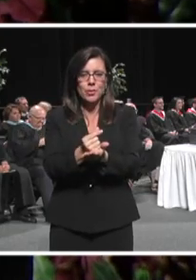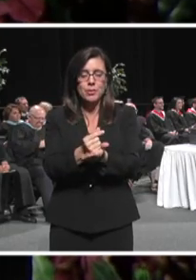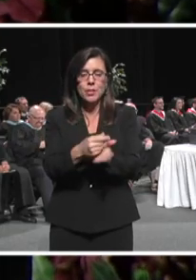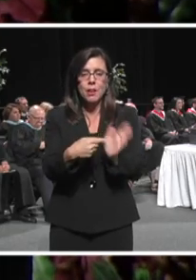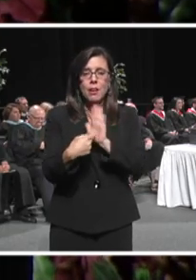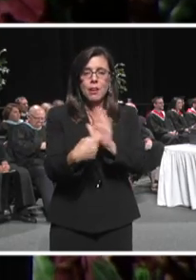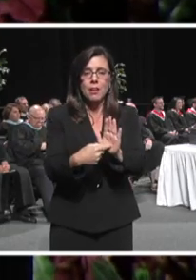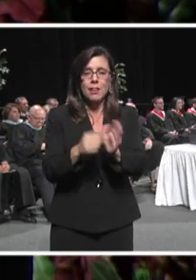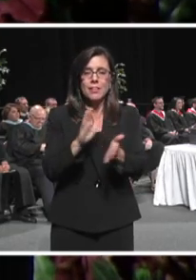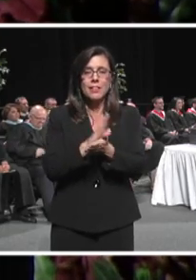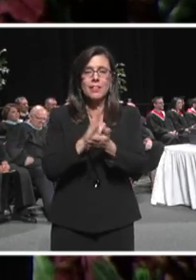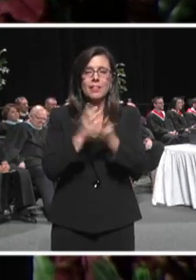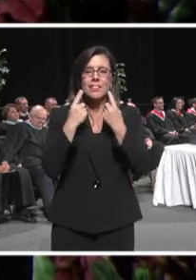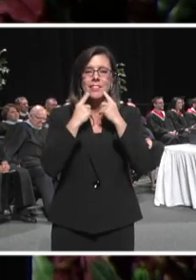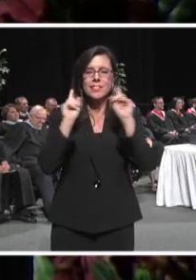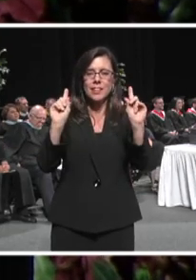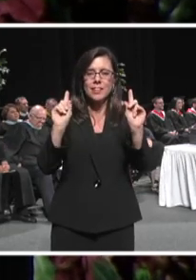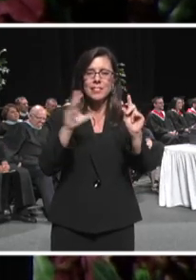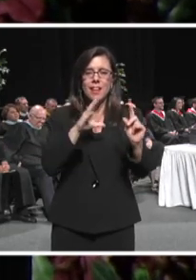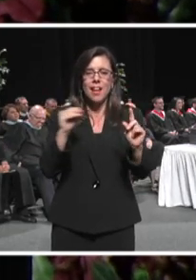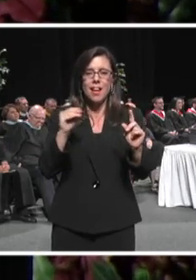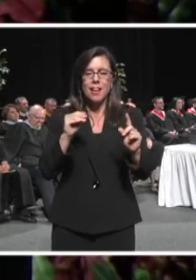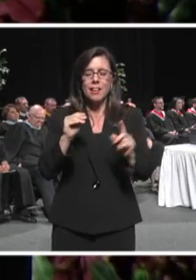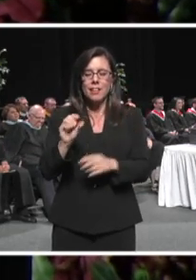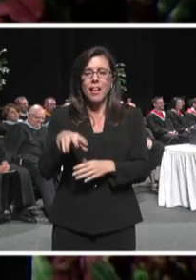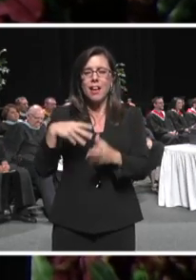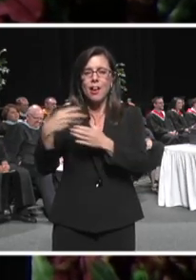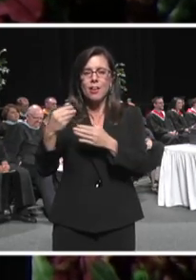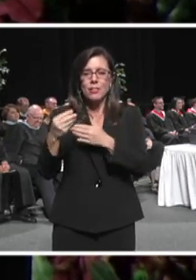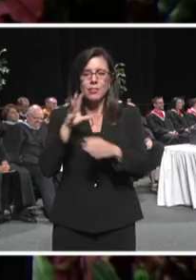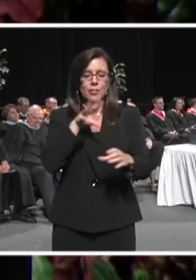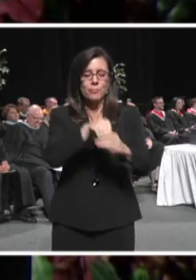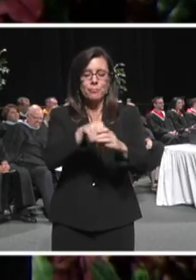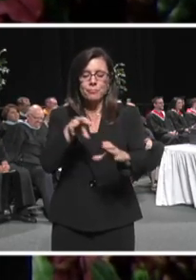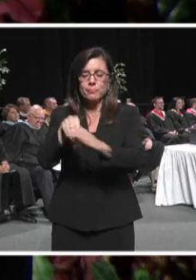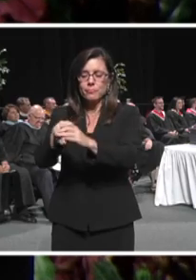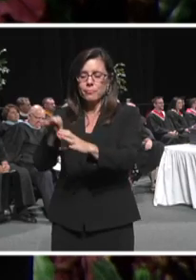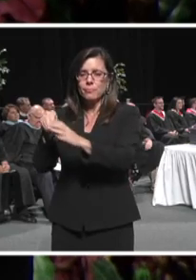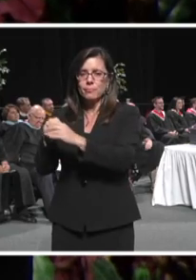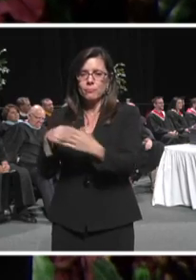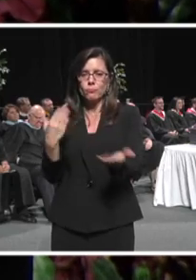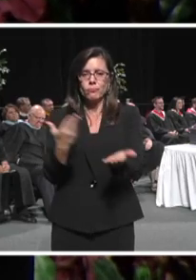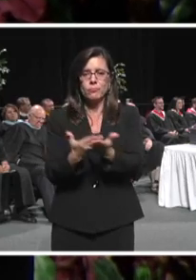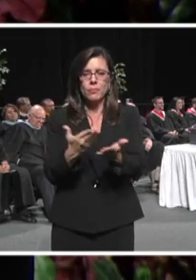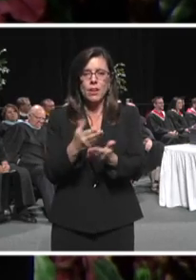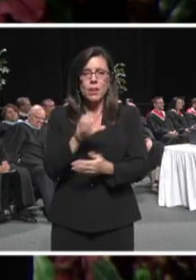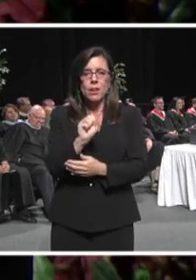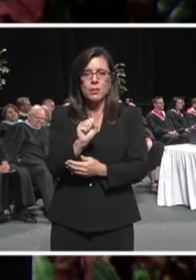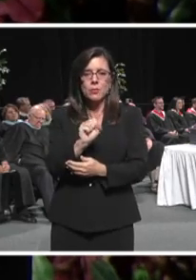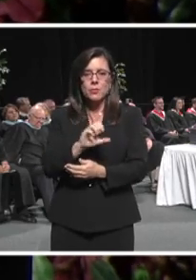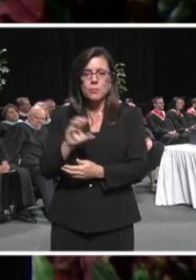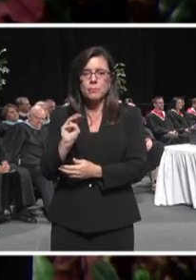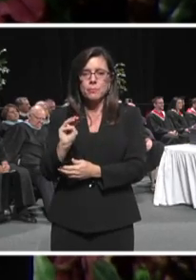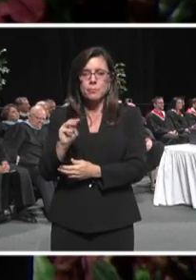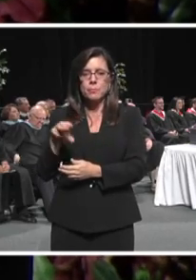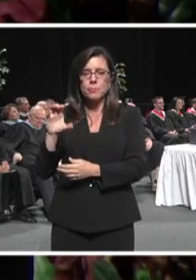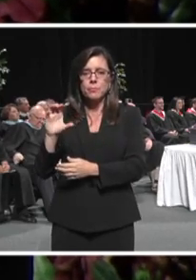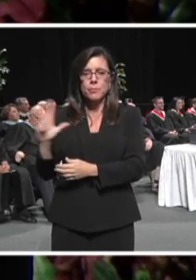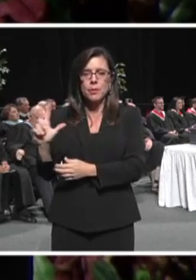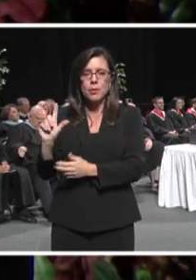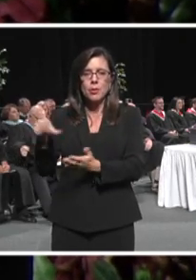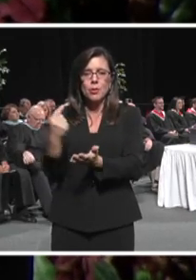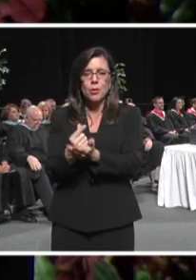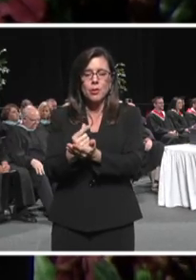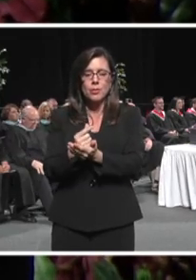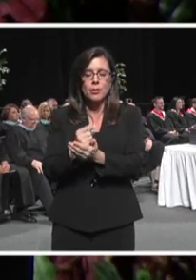Symbols of academic success and extracurricular involvement are evident. Our summa, magna, and cum laude graduates